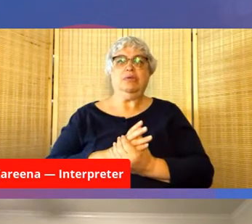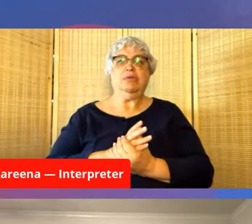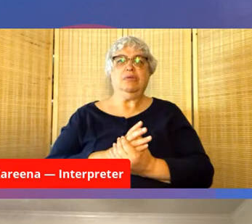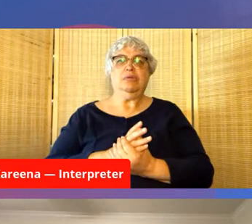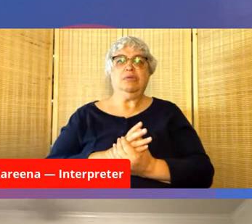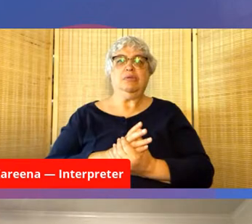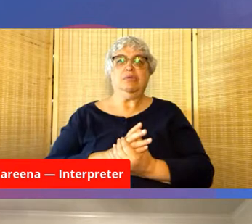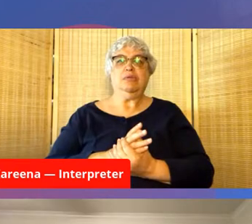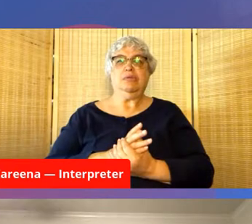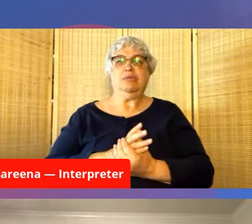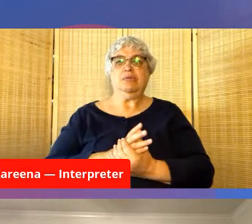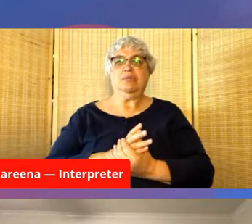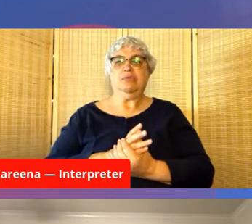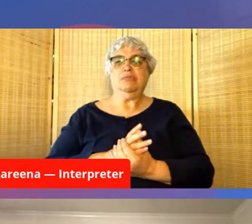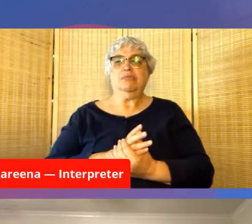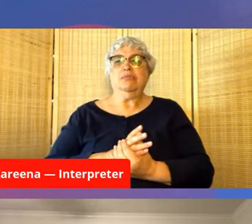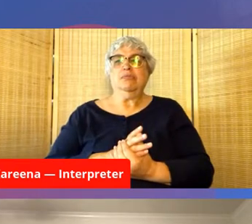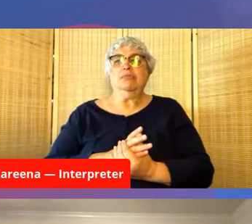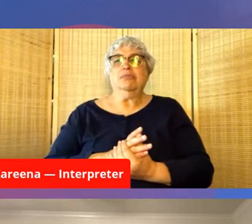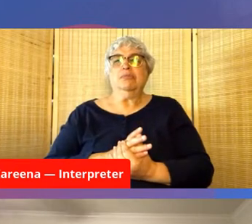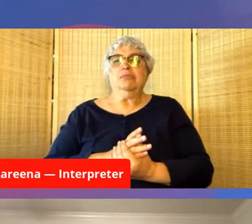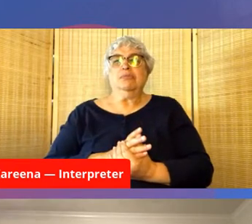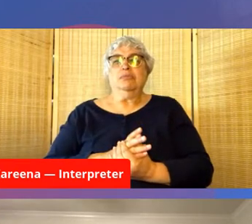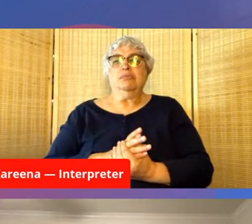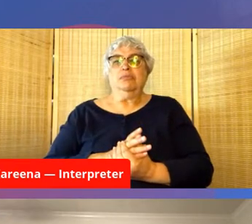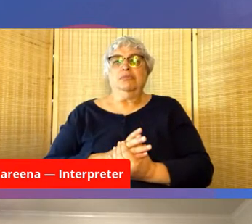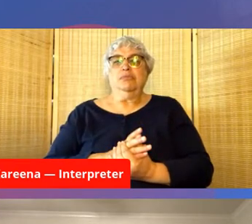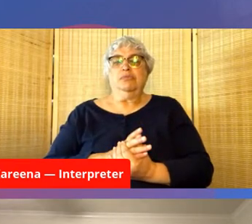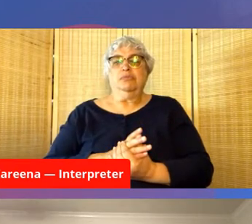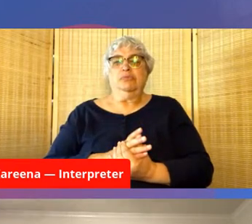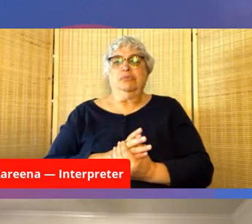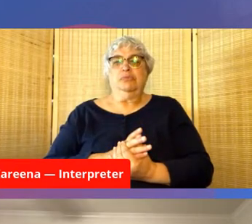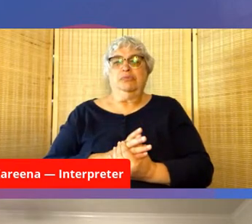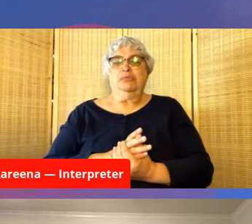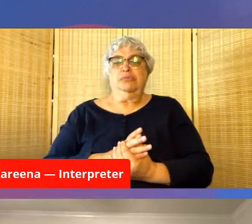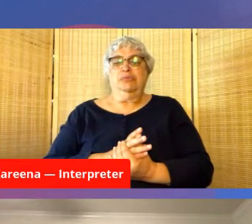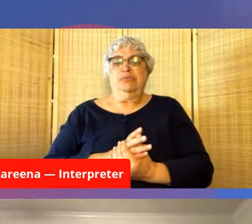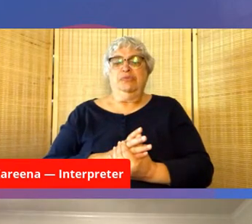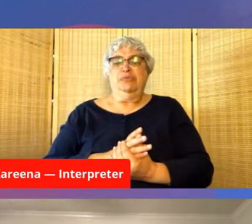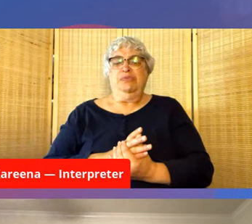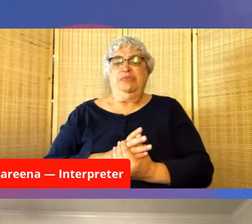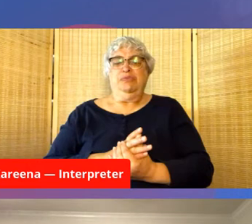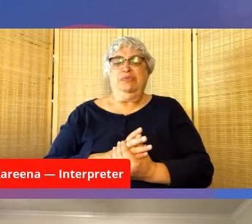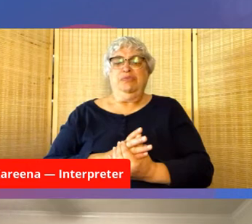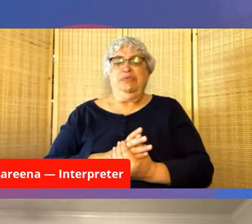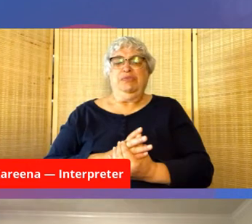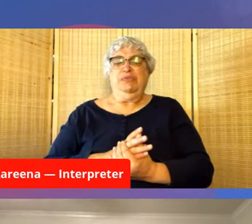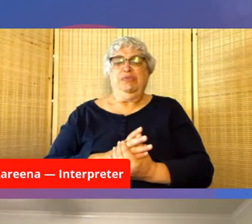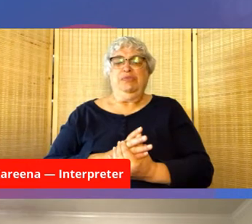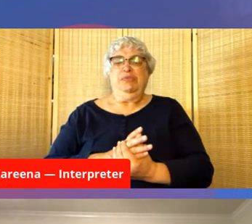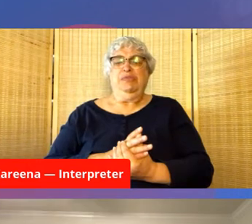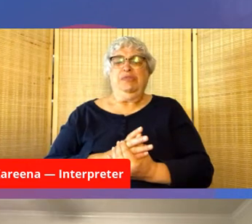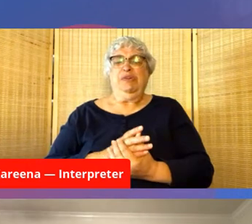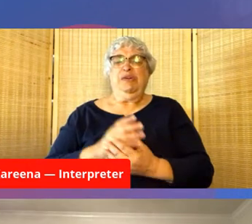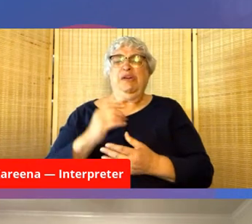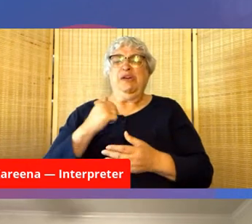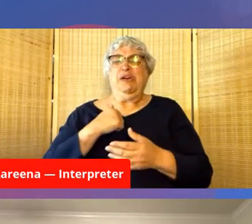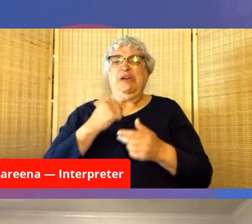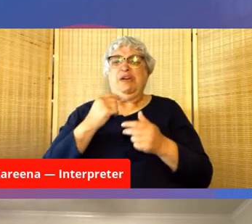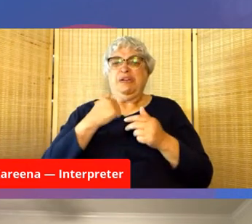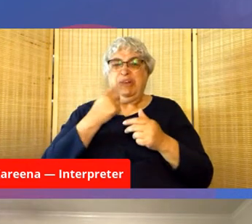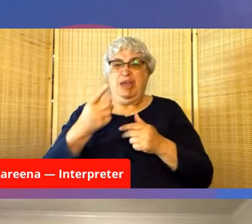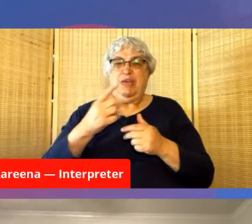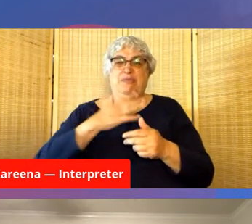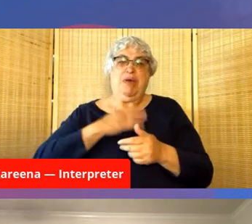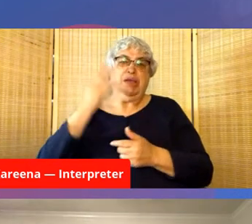well? Sure. I just wanted to share my own experience about when I'm